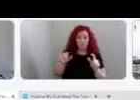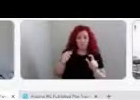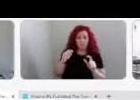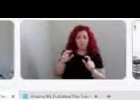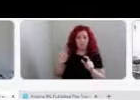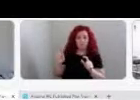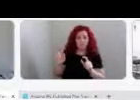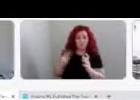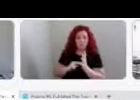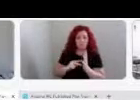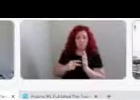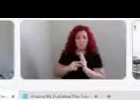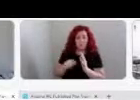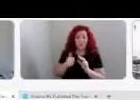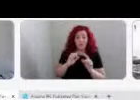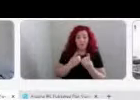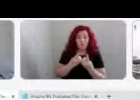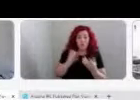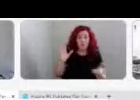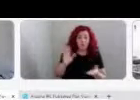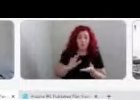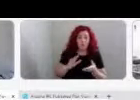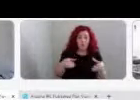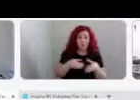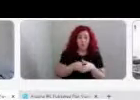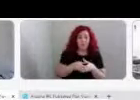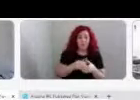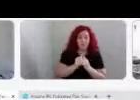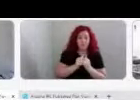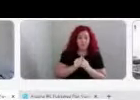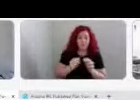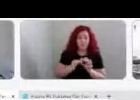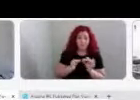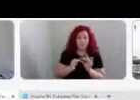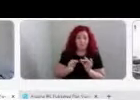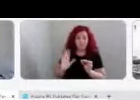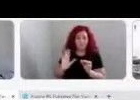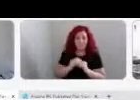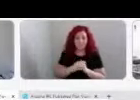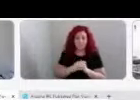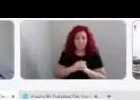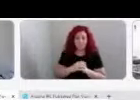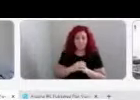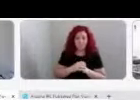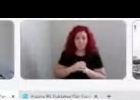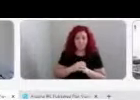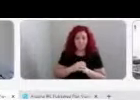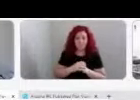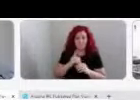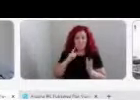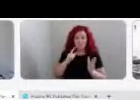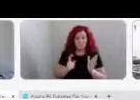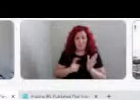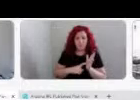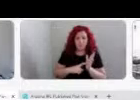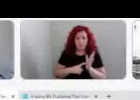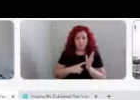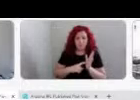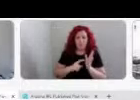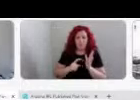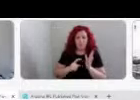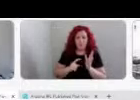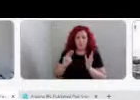to also be much less compact and competitive has been noted earlier today while i recognize the task of mapping is